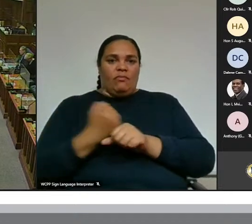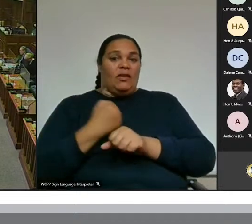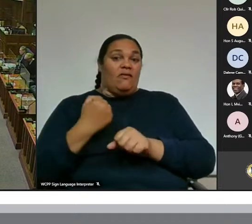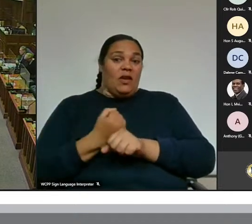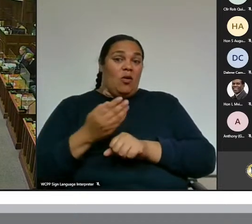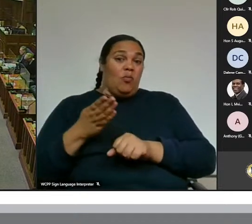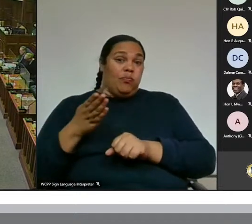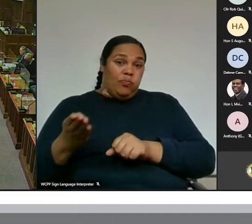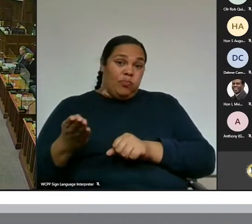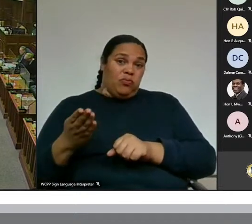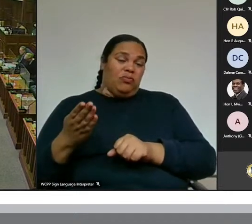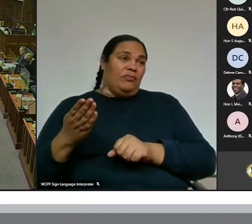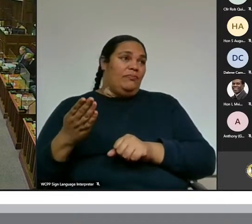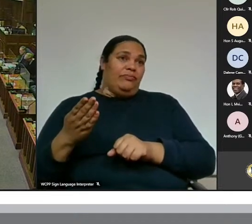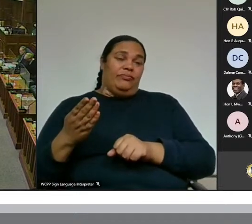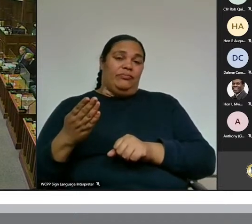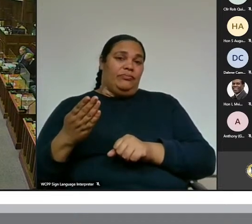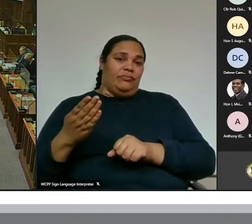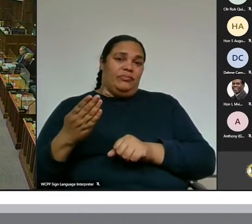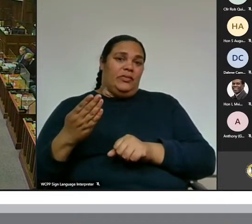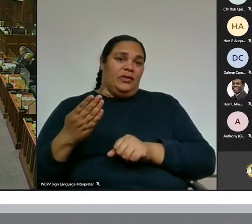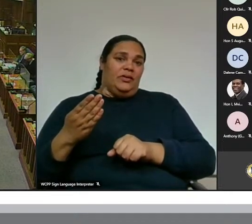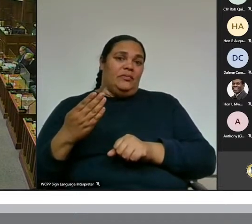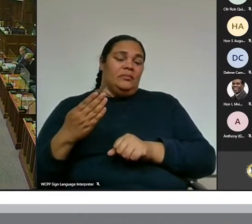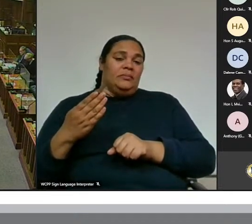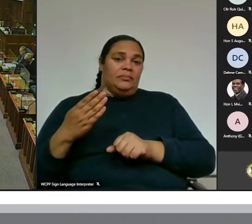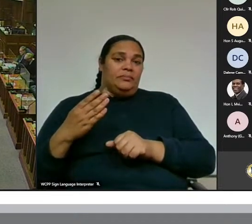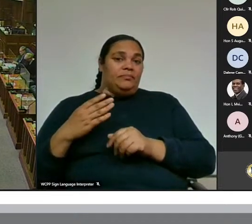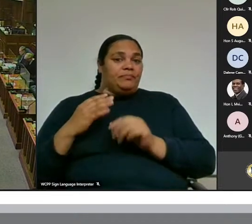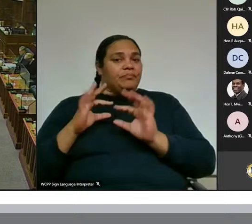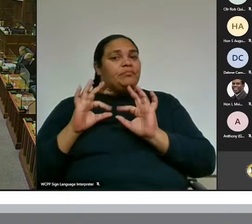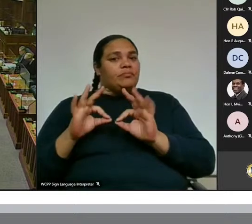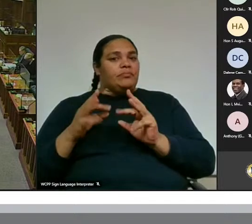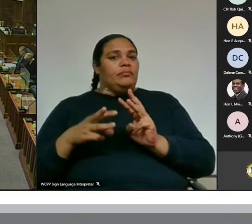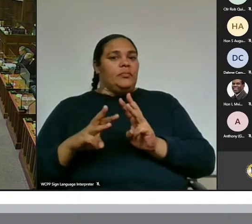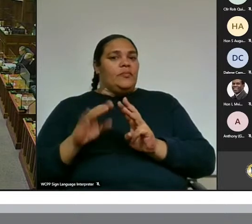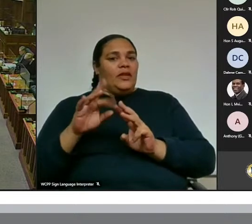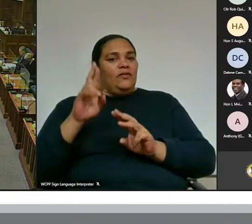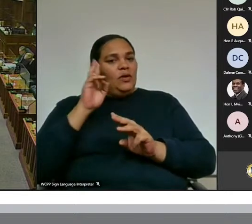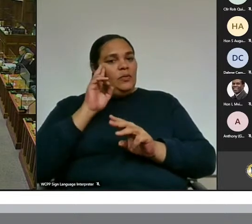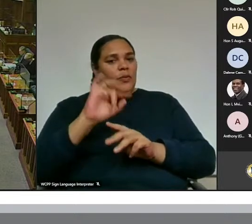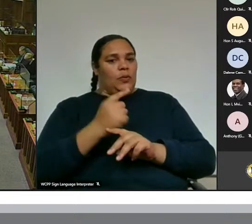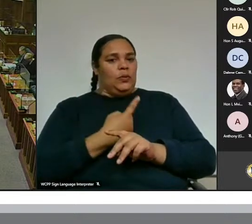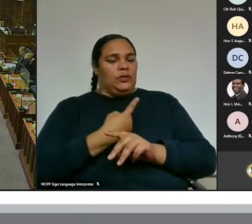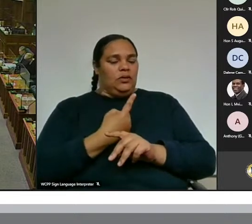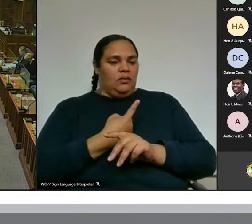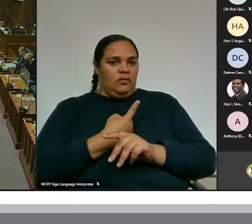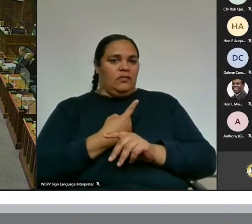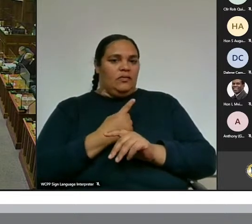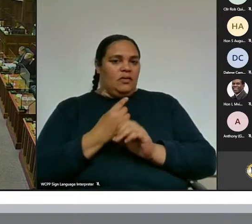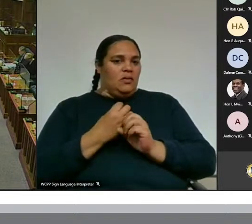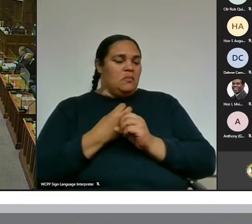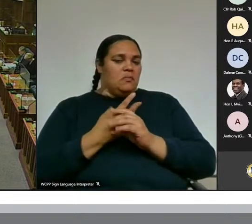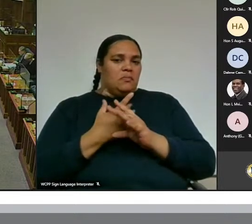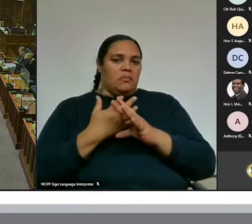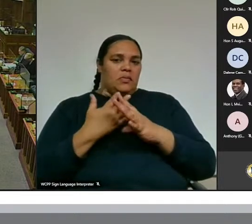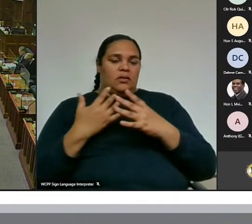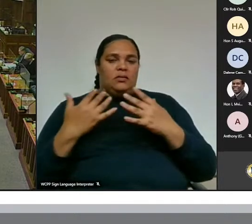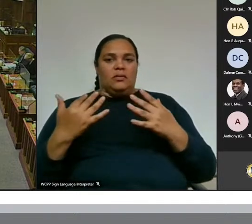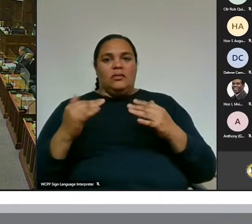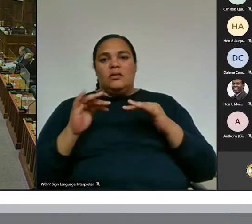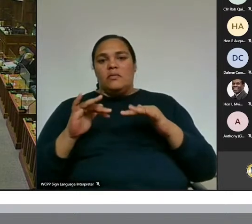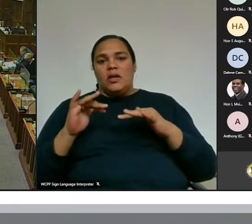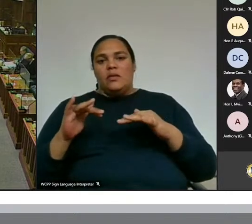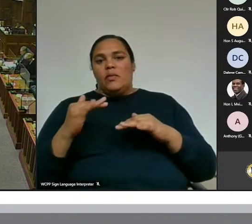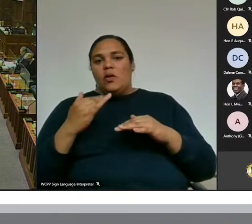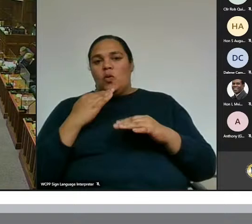functioning quite effectively. If you remember yourself, that how many people